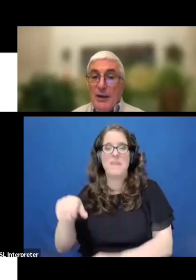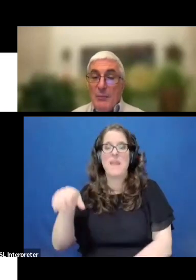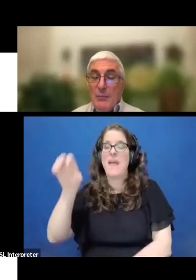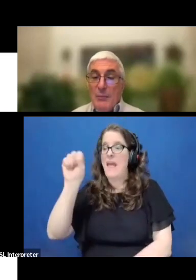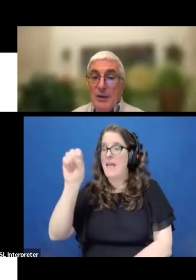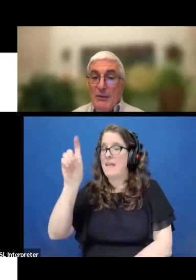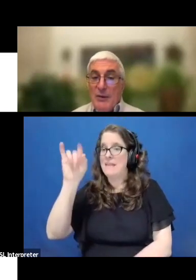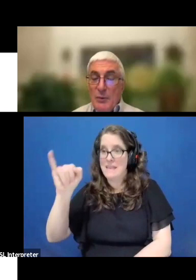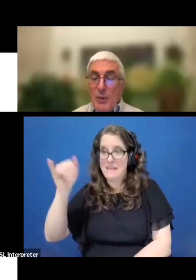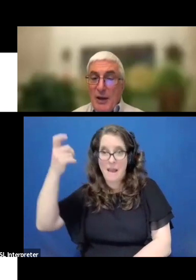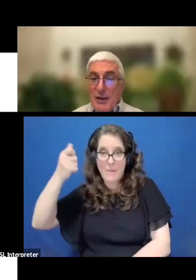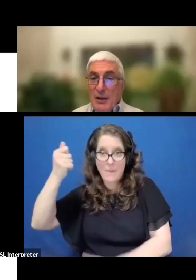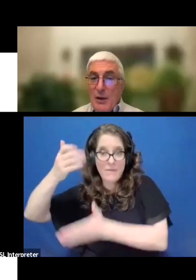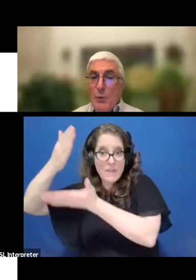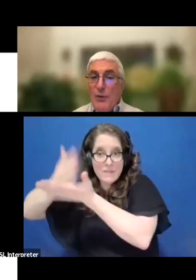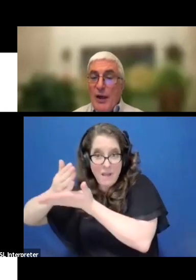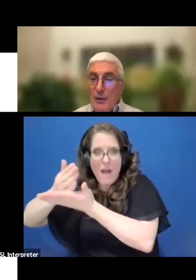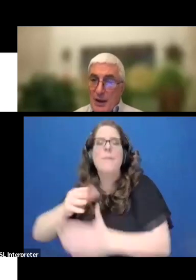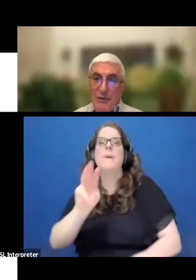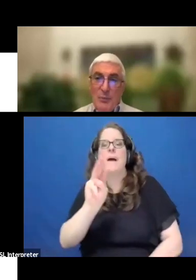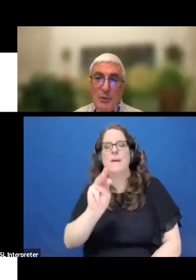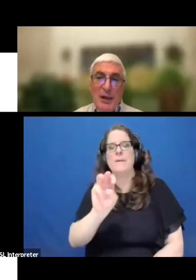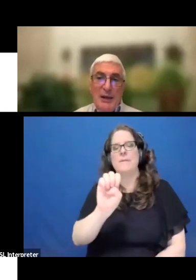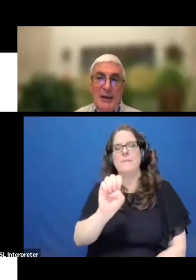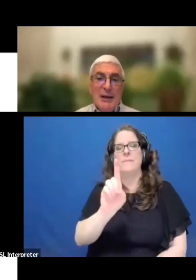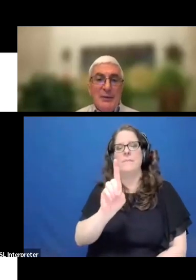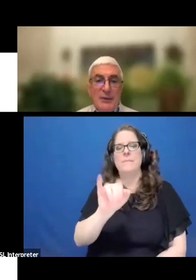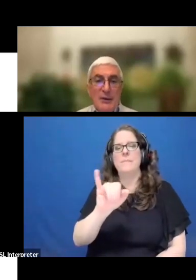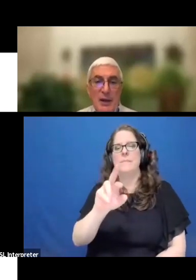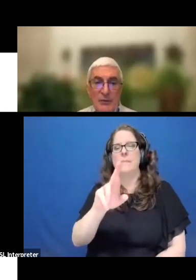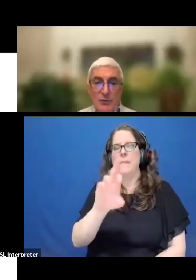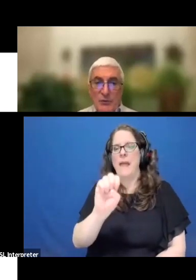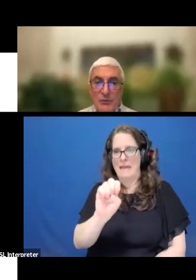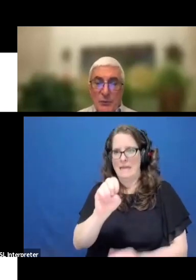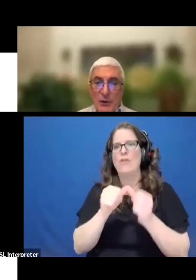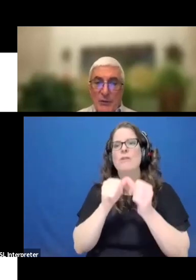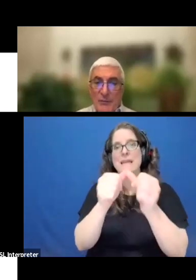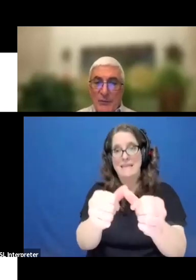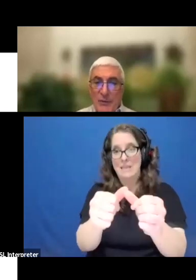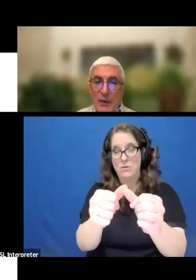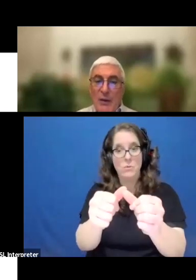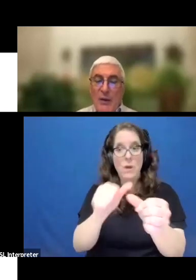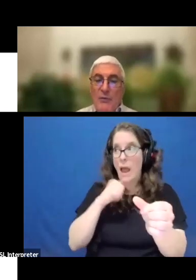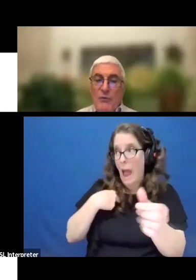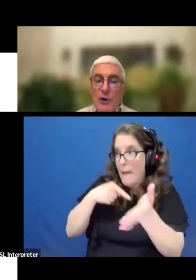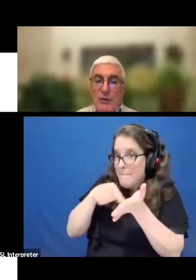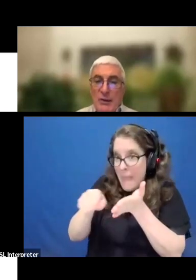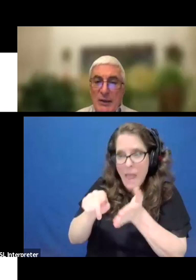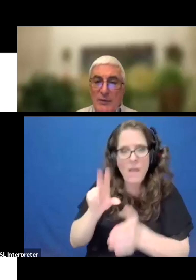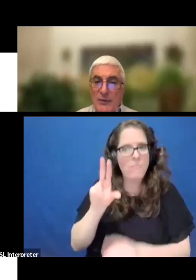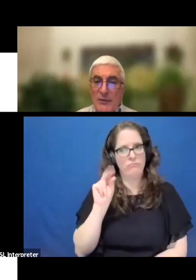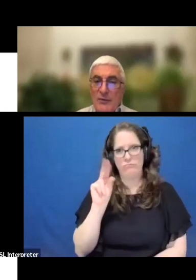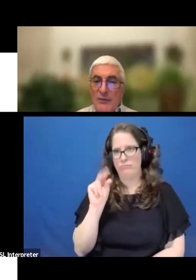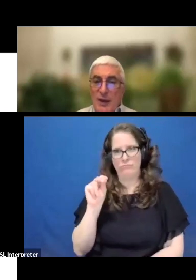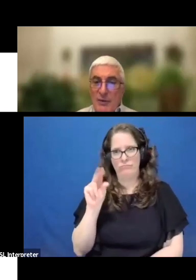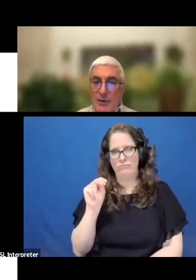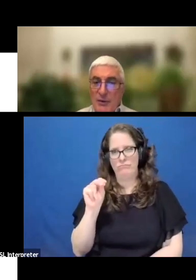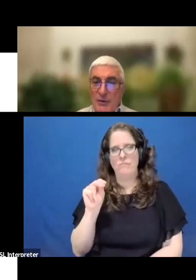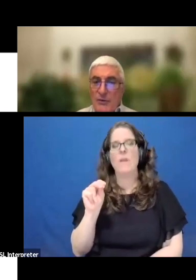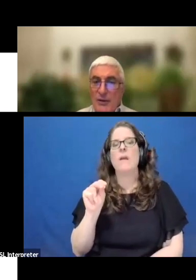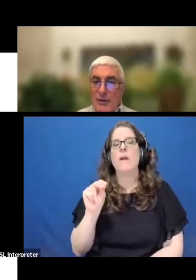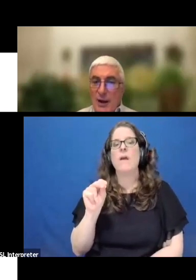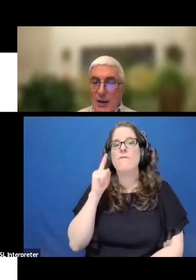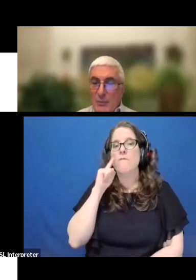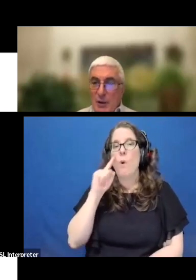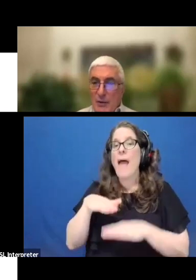They can continue Medicare without having to pay anything extra for it for at least 7